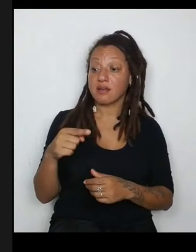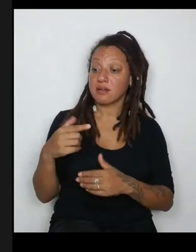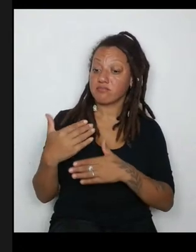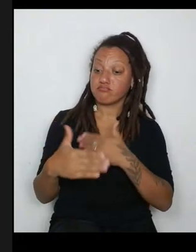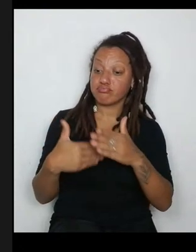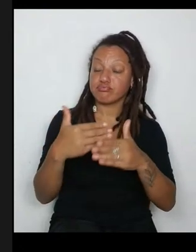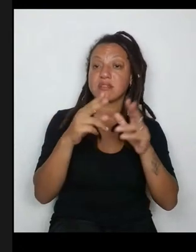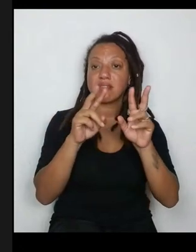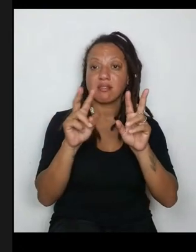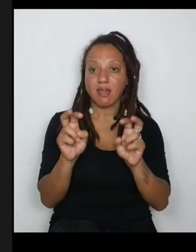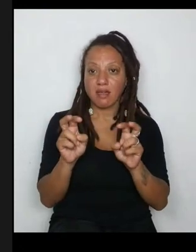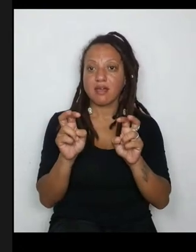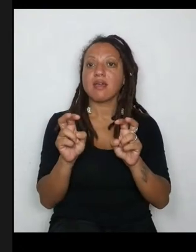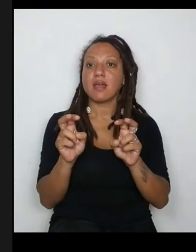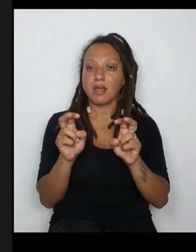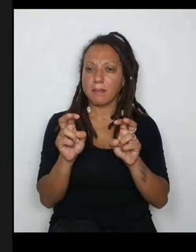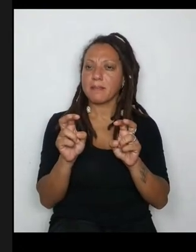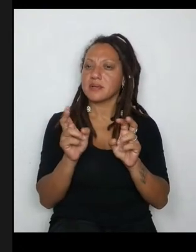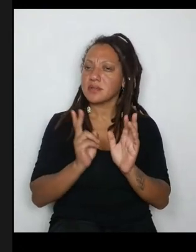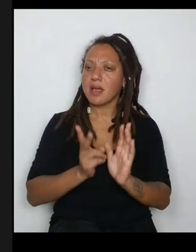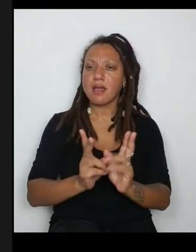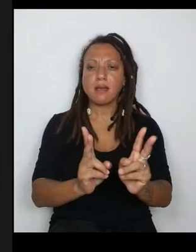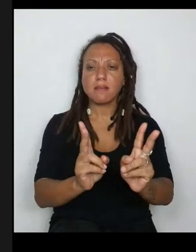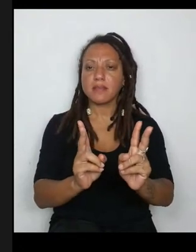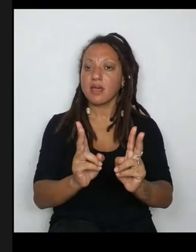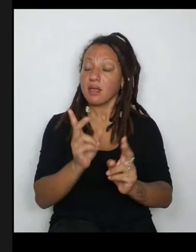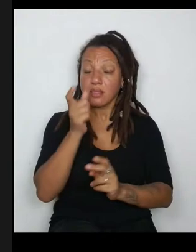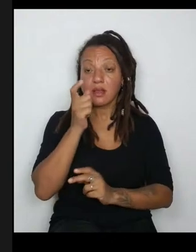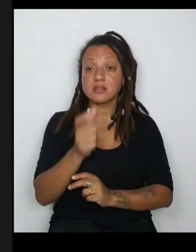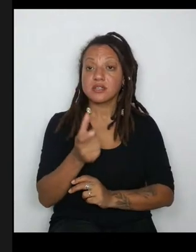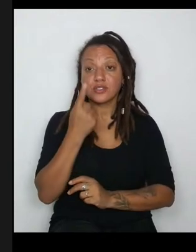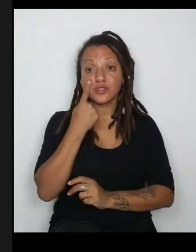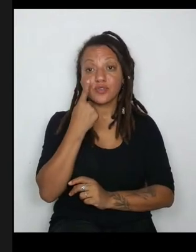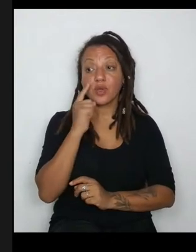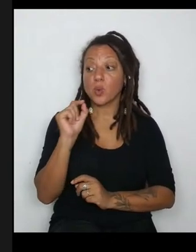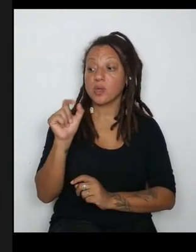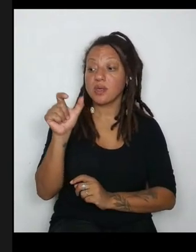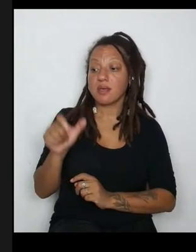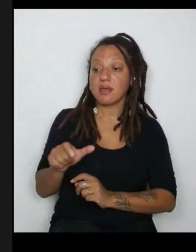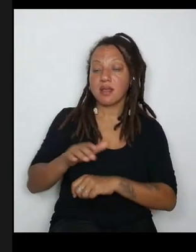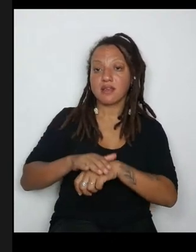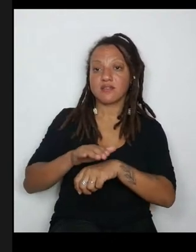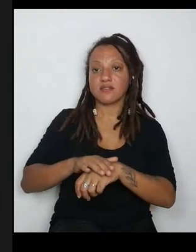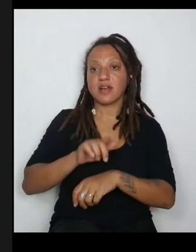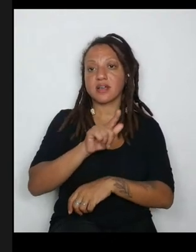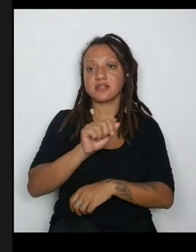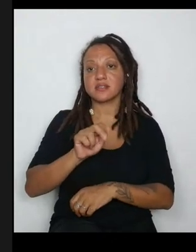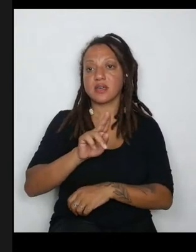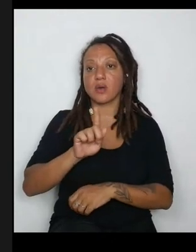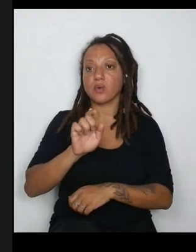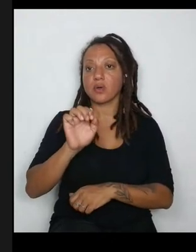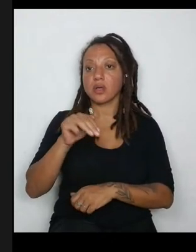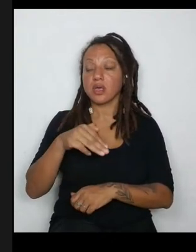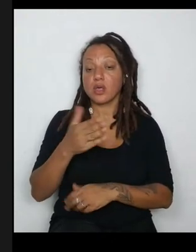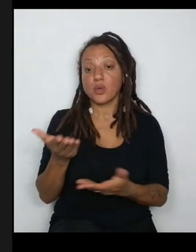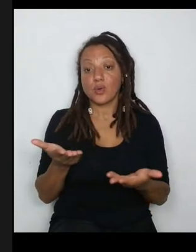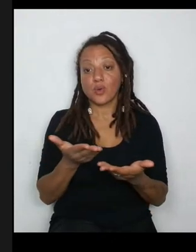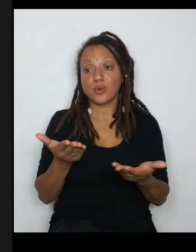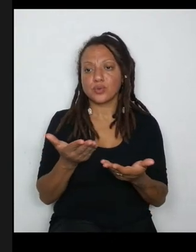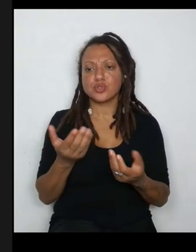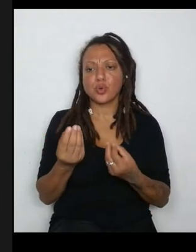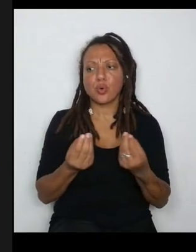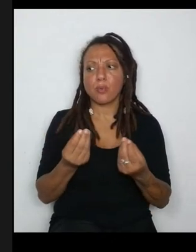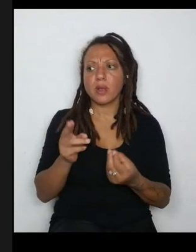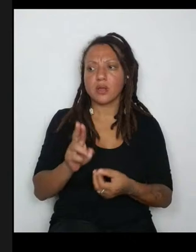you know what is he doing using goku now and particularly also the way in which he uses the reclining figure etc etc but it's quite